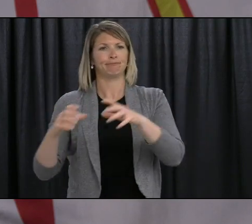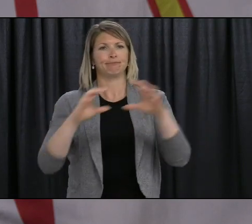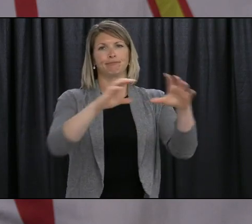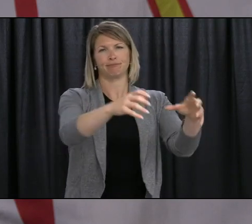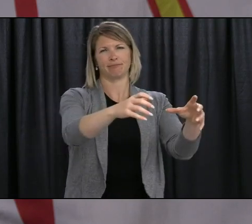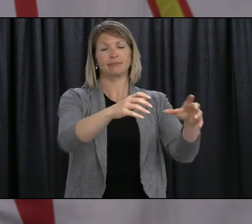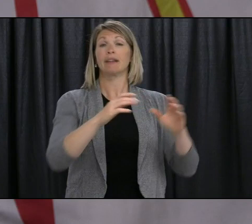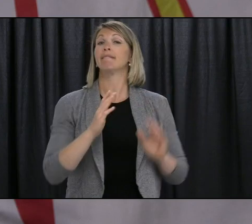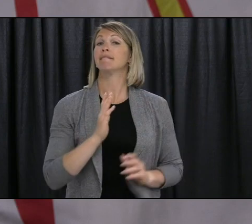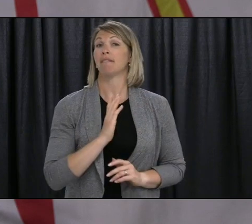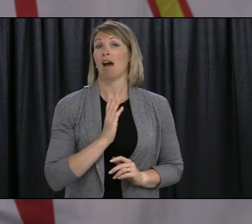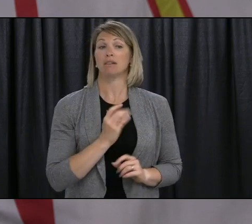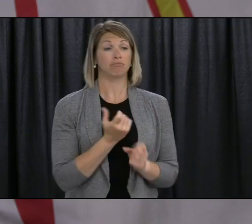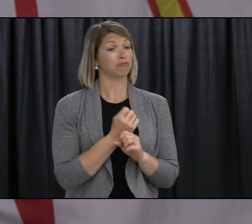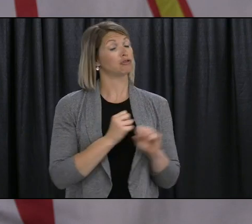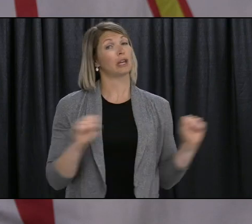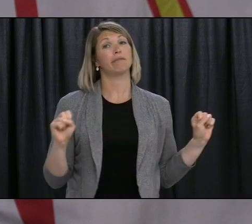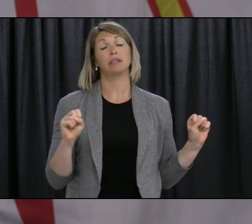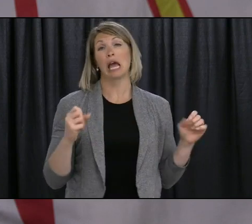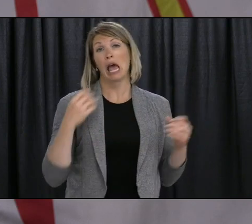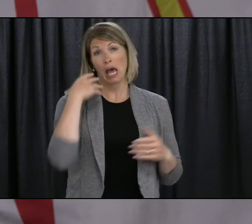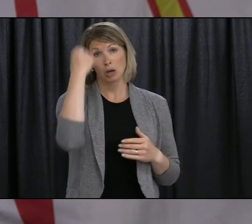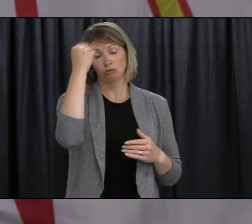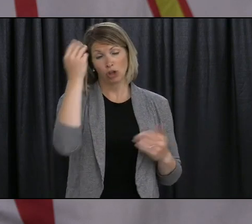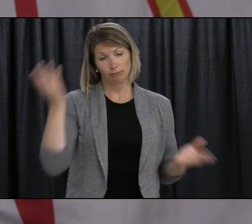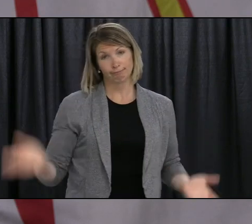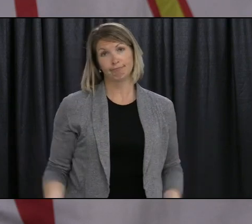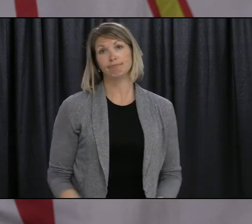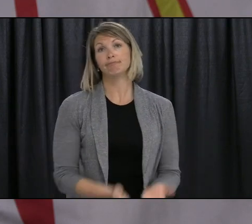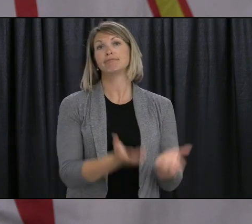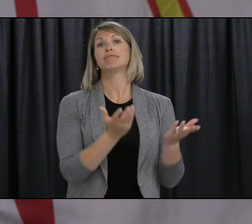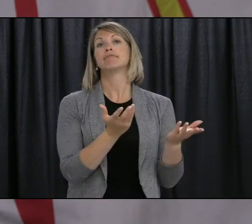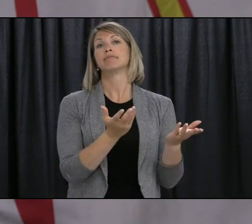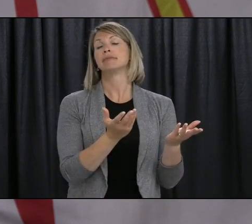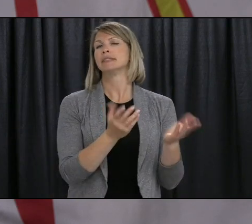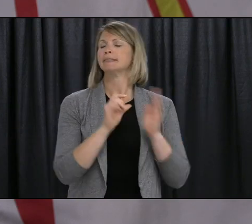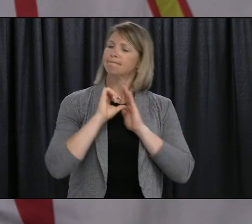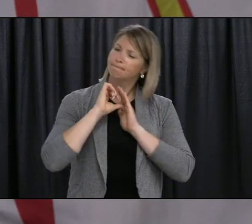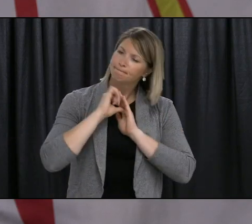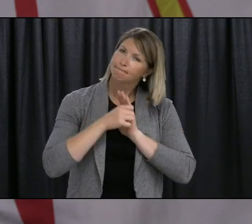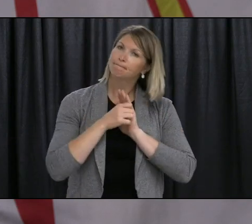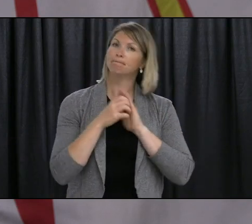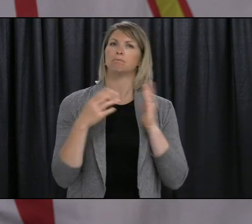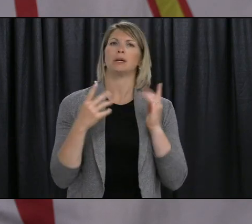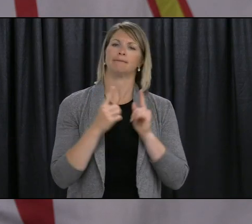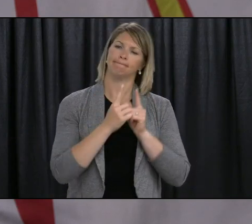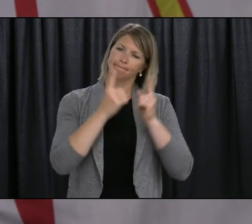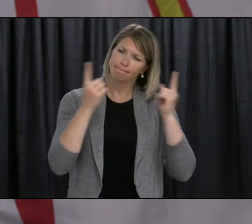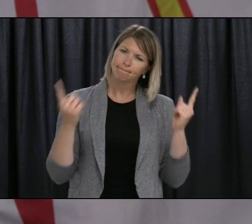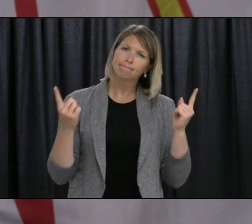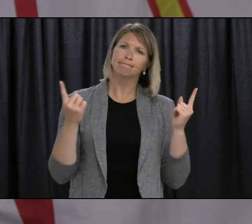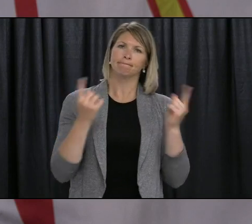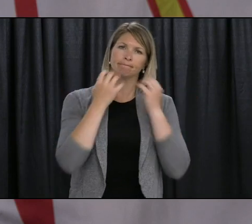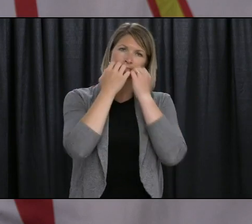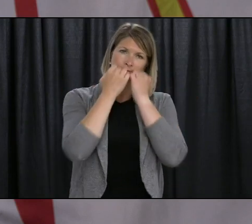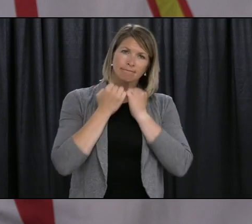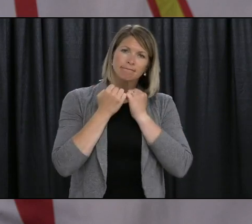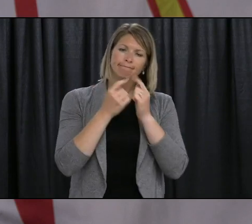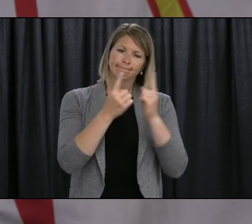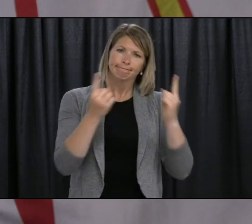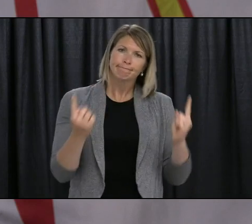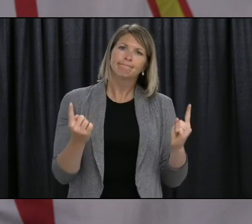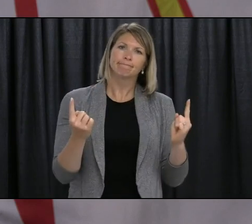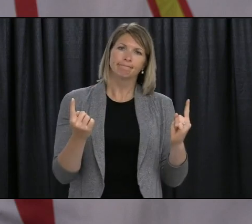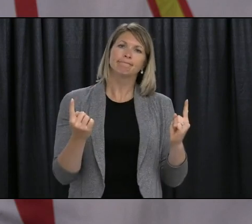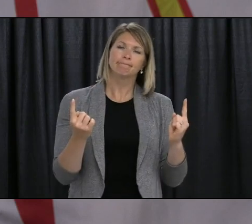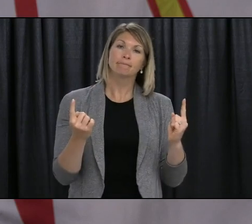the outdoors. And so we've always stressed that physical distancing is very important. And certainly looking